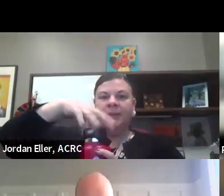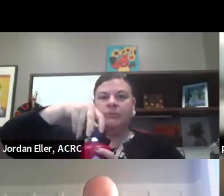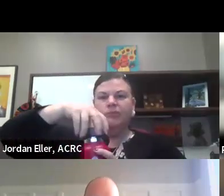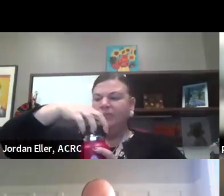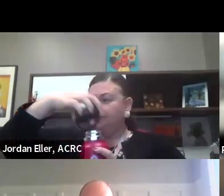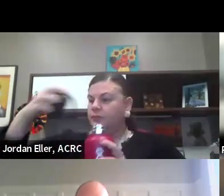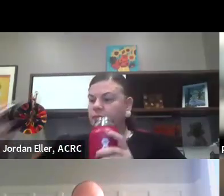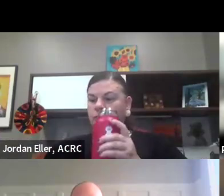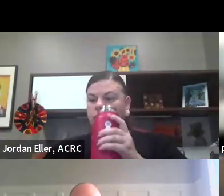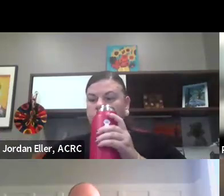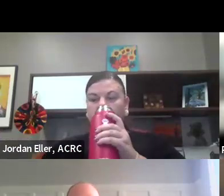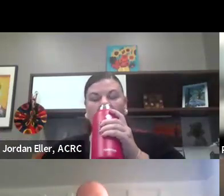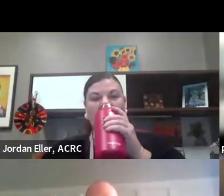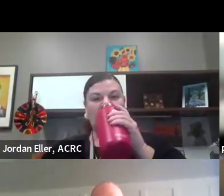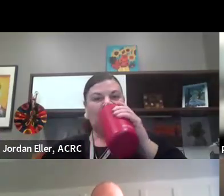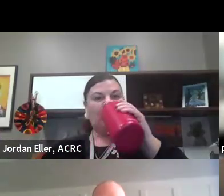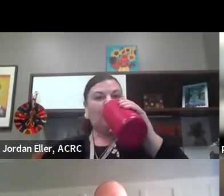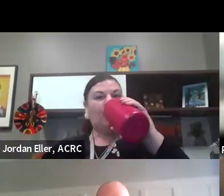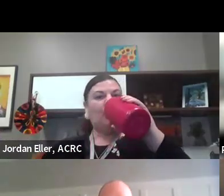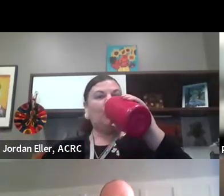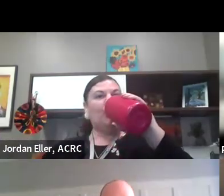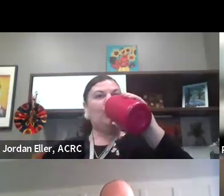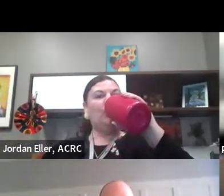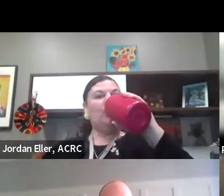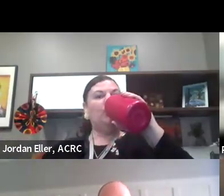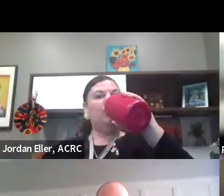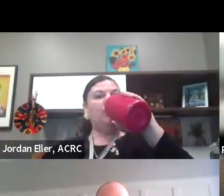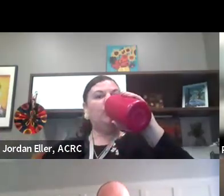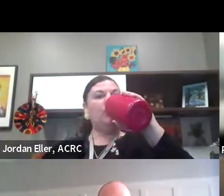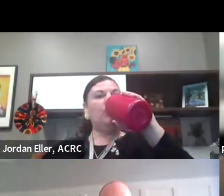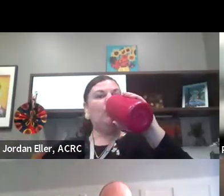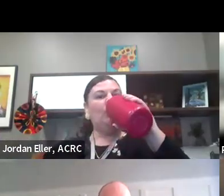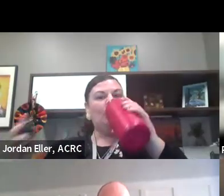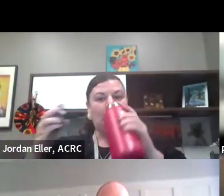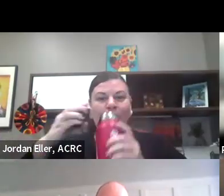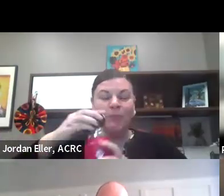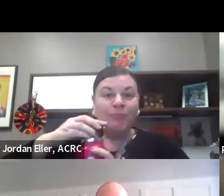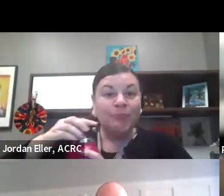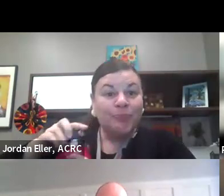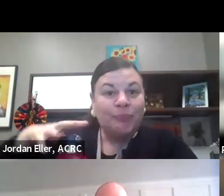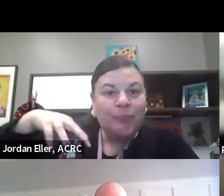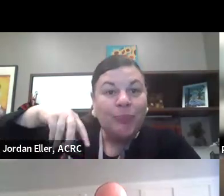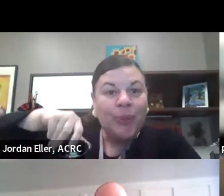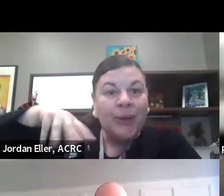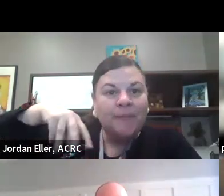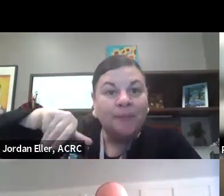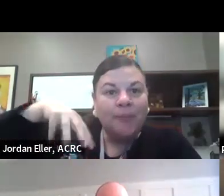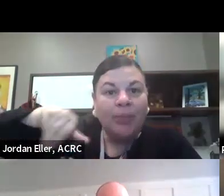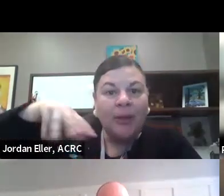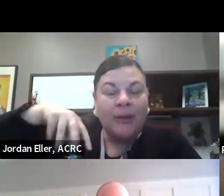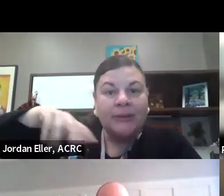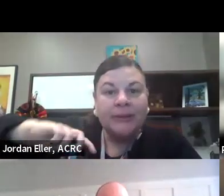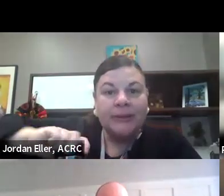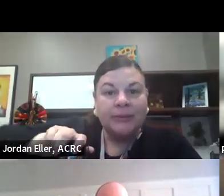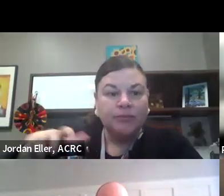providers were supposed to be receiving their survey letters. Um, do we have is any provider out here willing to share if they feel